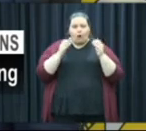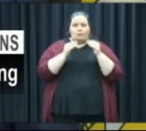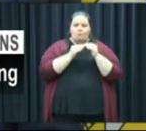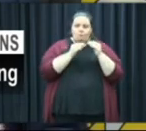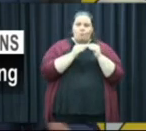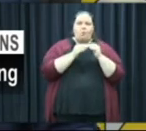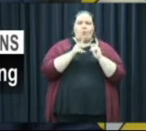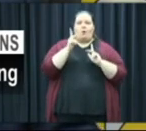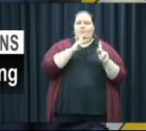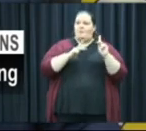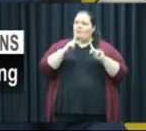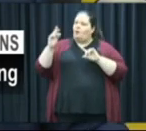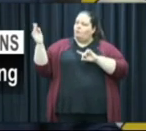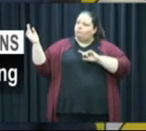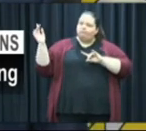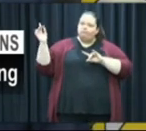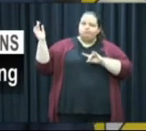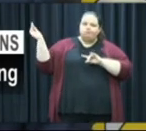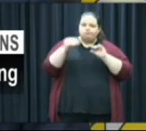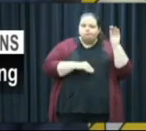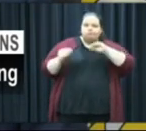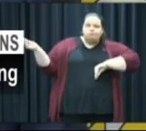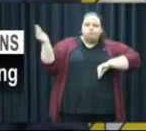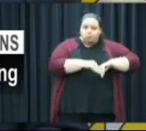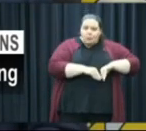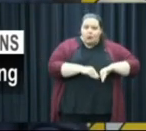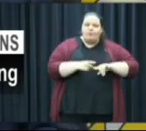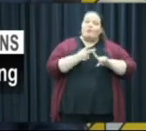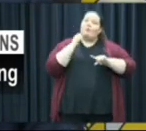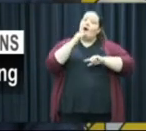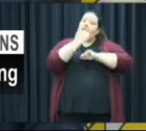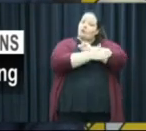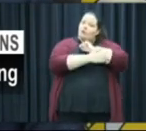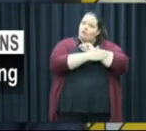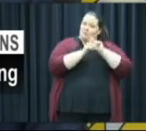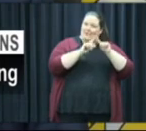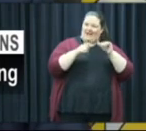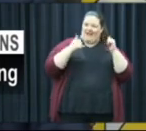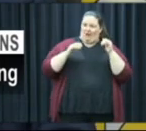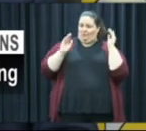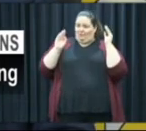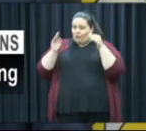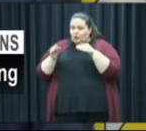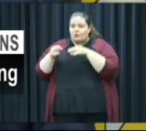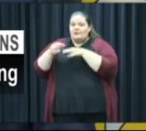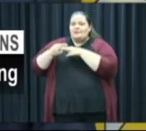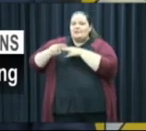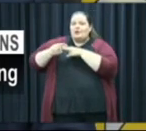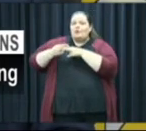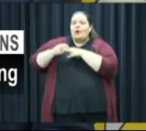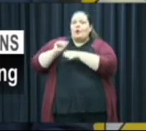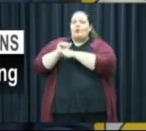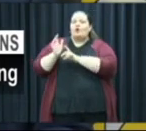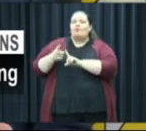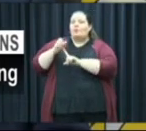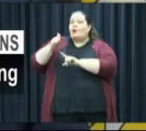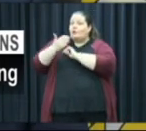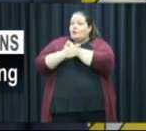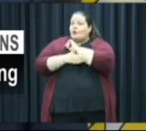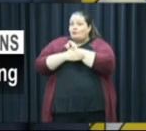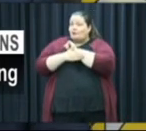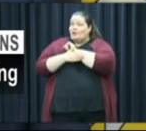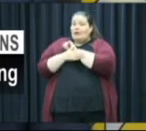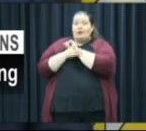province, and that continues to be a focus as we get through this pandemic. But right today, we've put a lot of focus on our